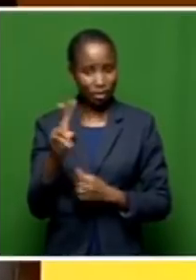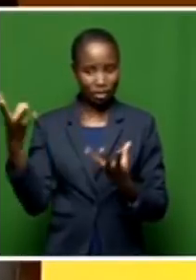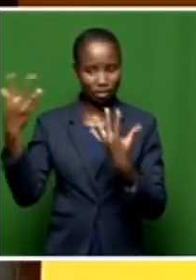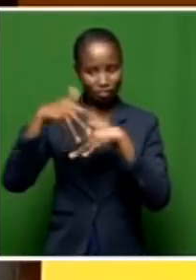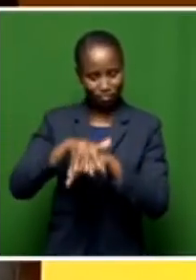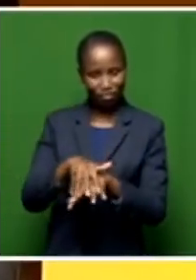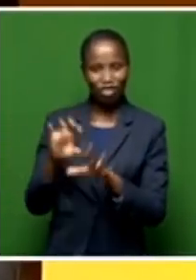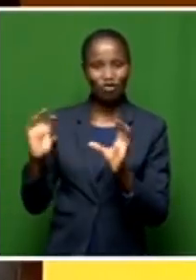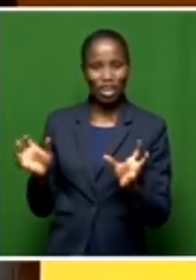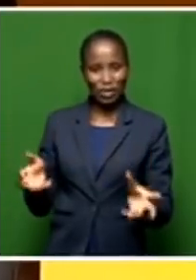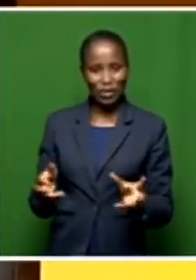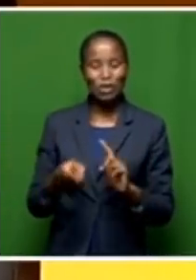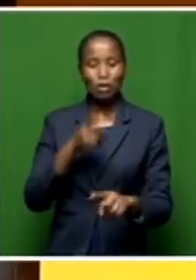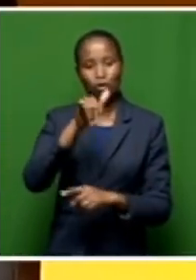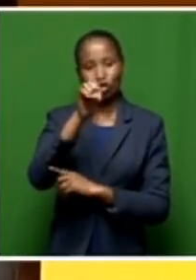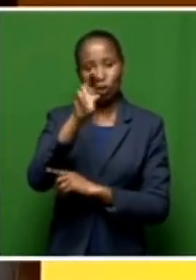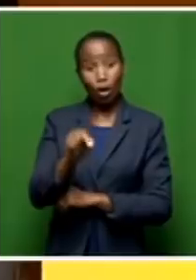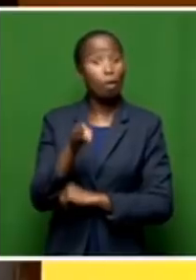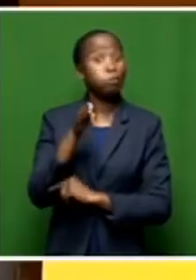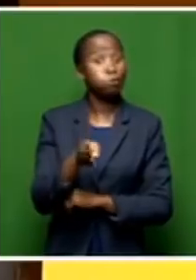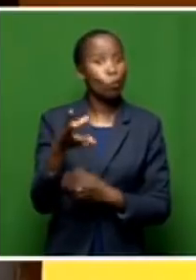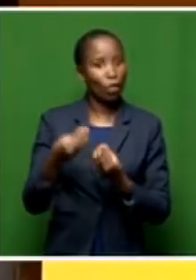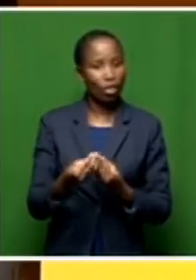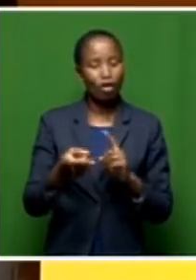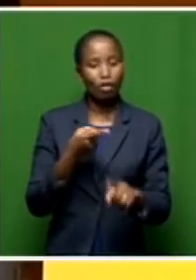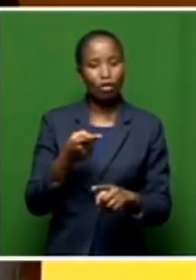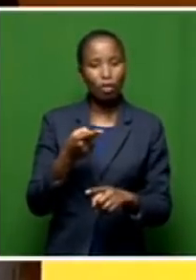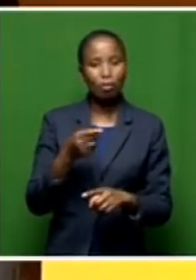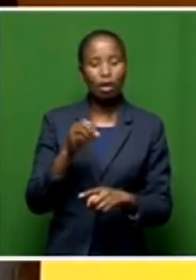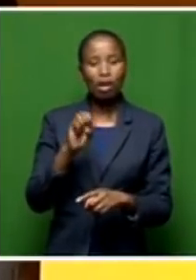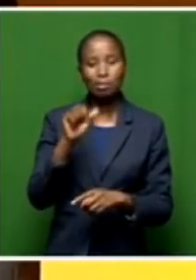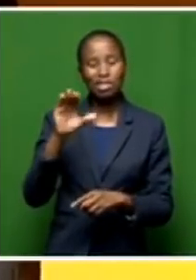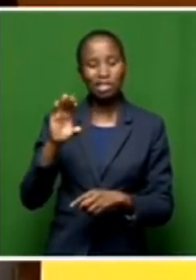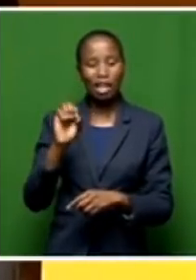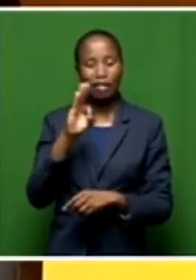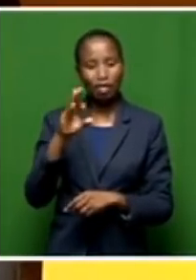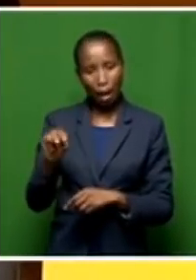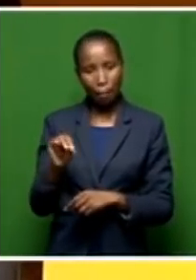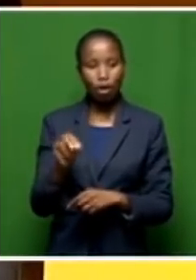as well as Leanne Manis and myself, naturally, from Morning Live on SABC2 and